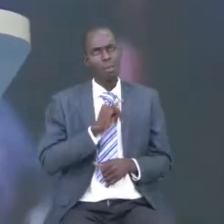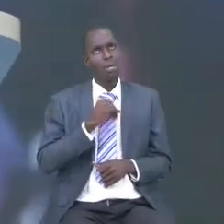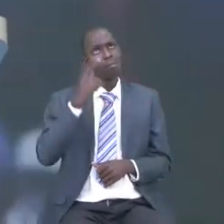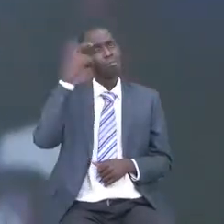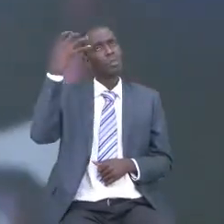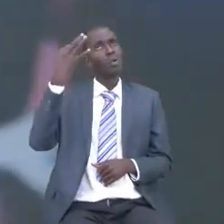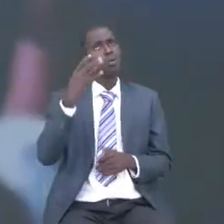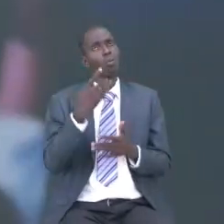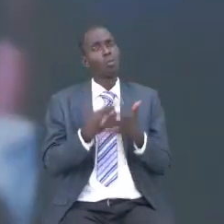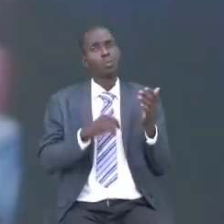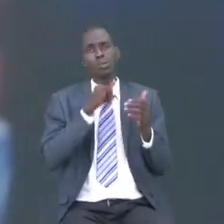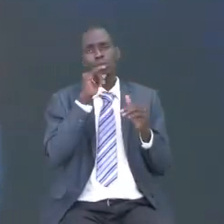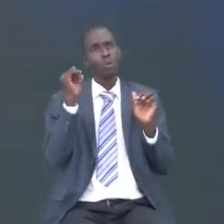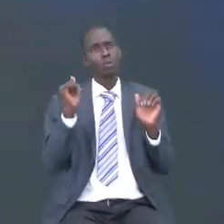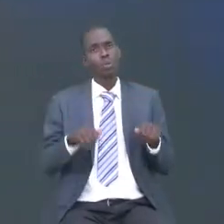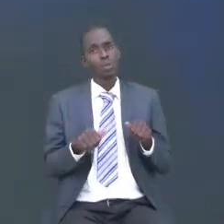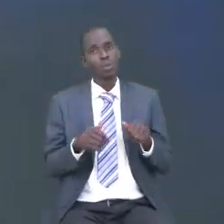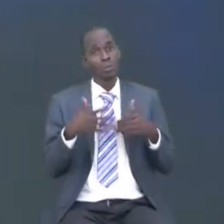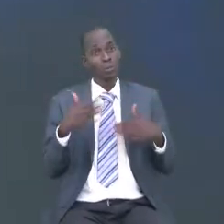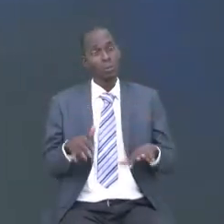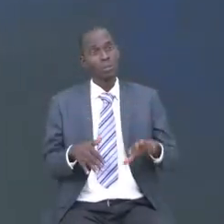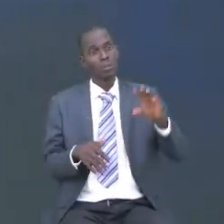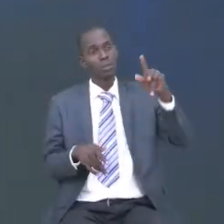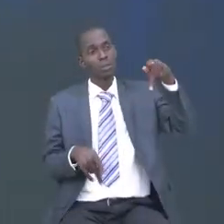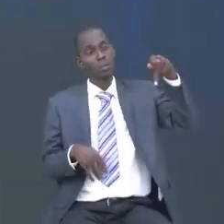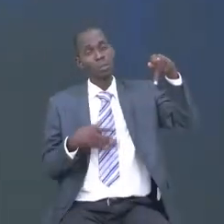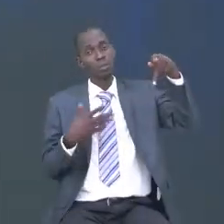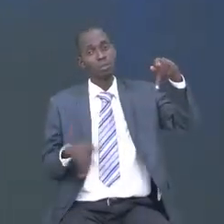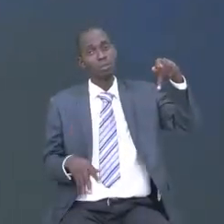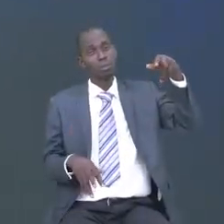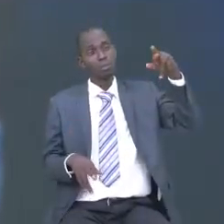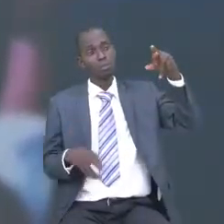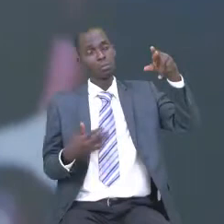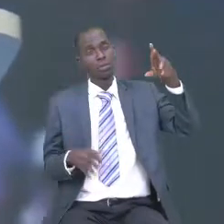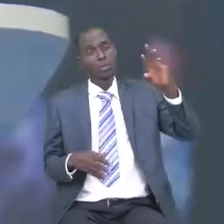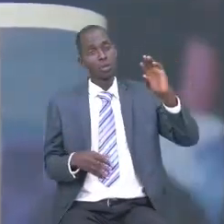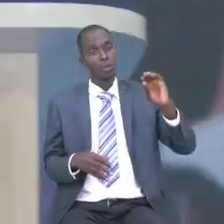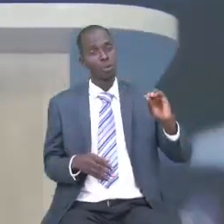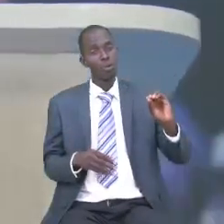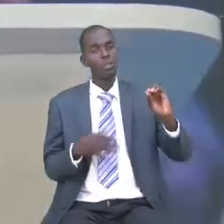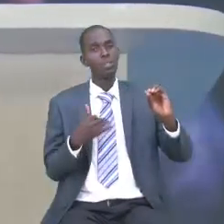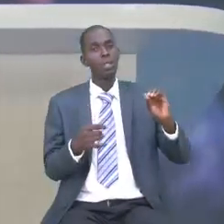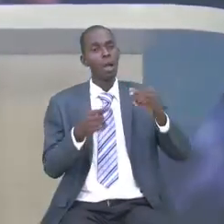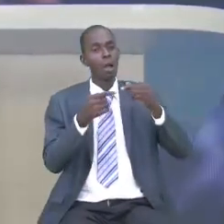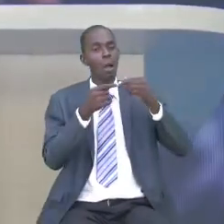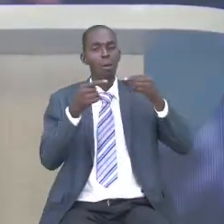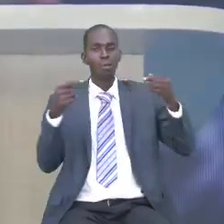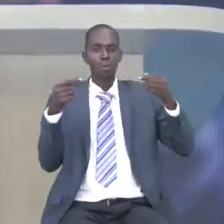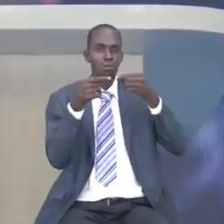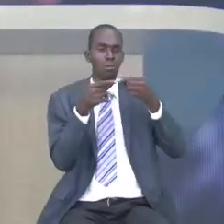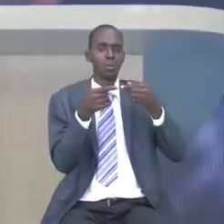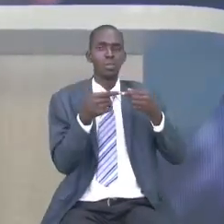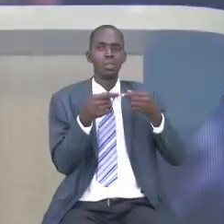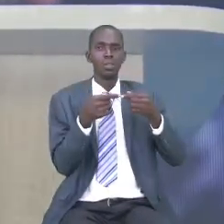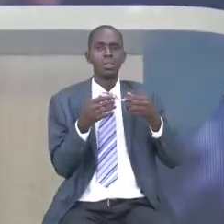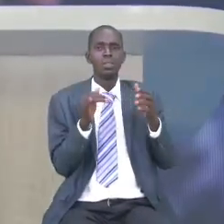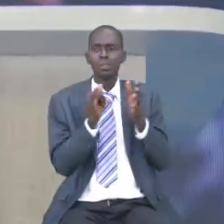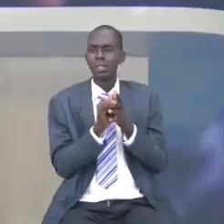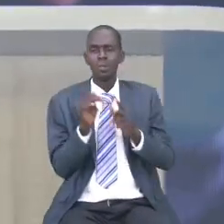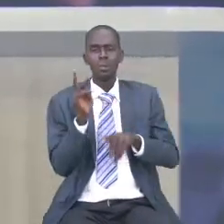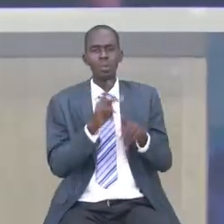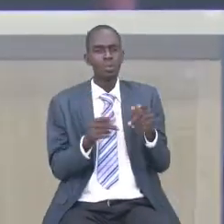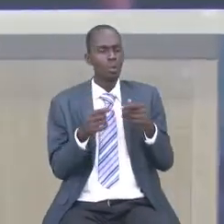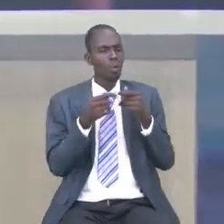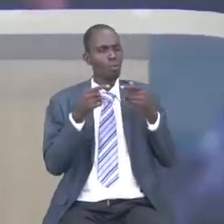he had, opposition. Opposition. Every turn of the way, the problem of the man